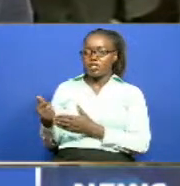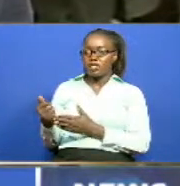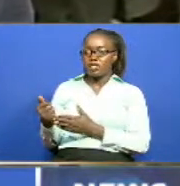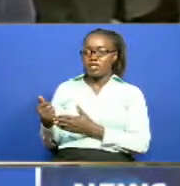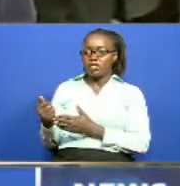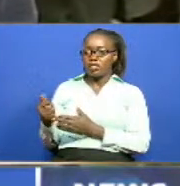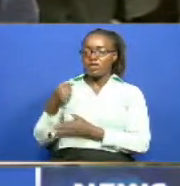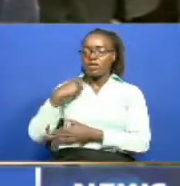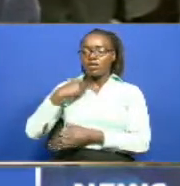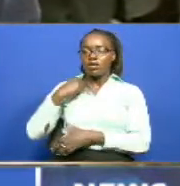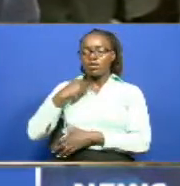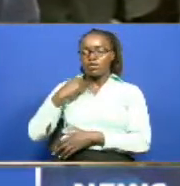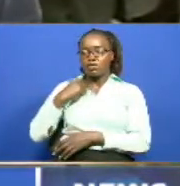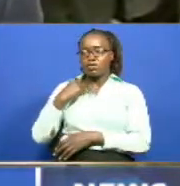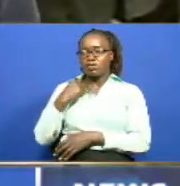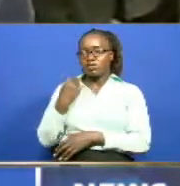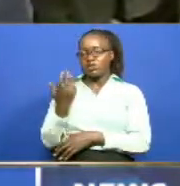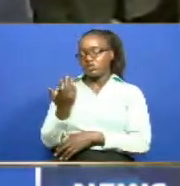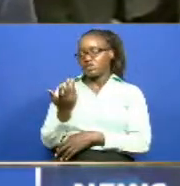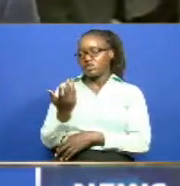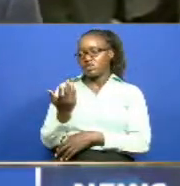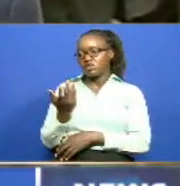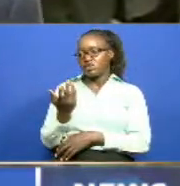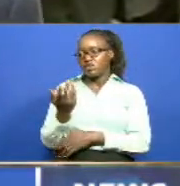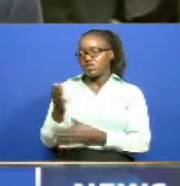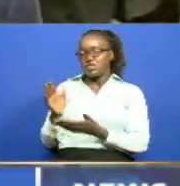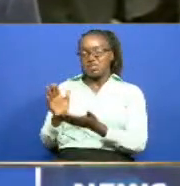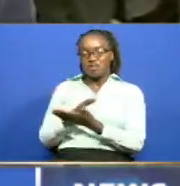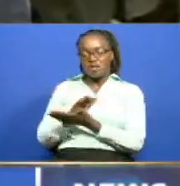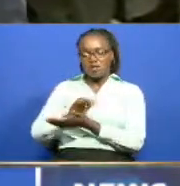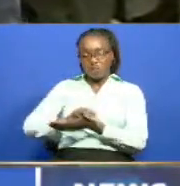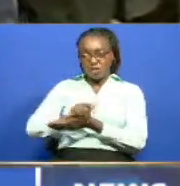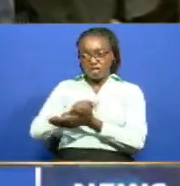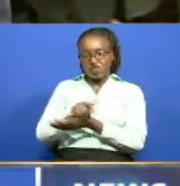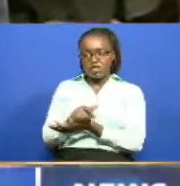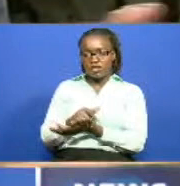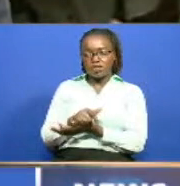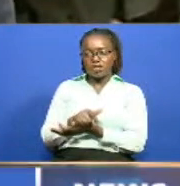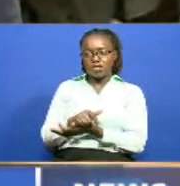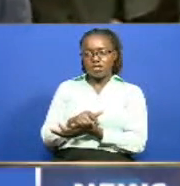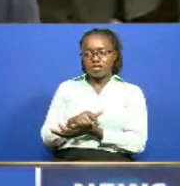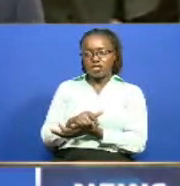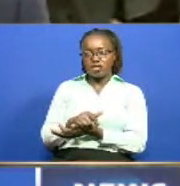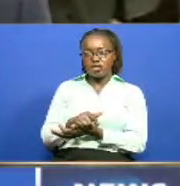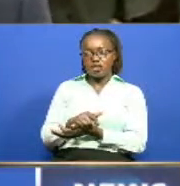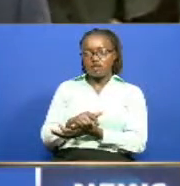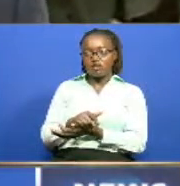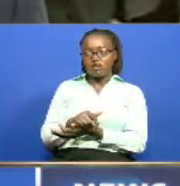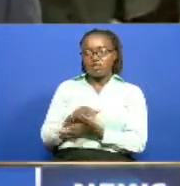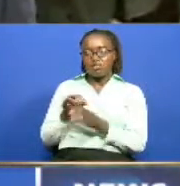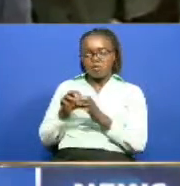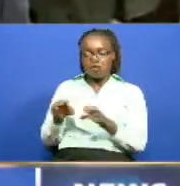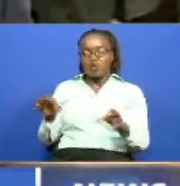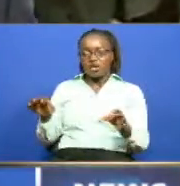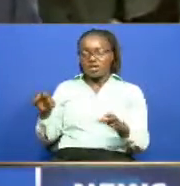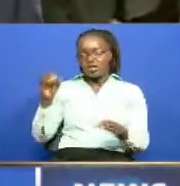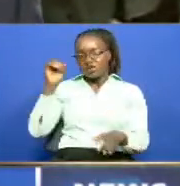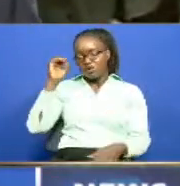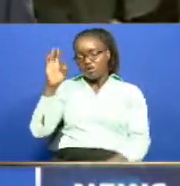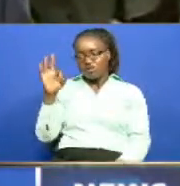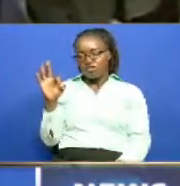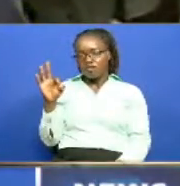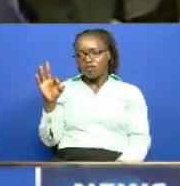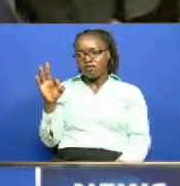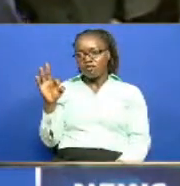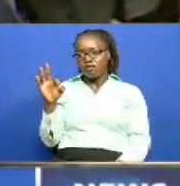apparel. That's our main part, and I think some nuts are going through there. But that is a market of, several